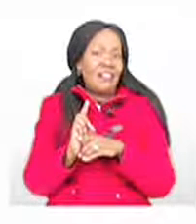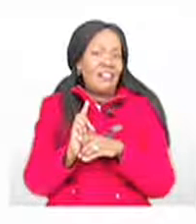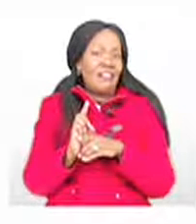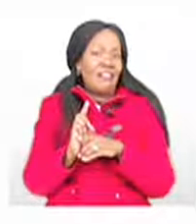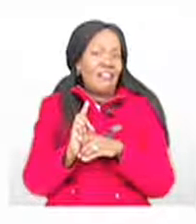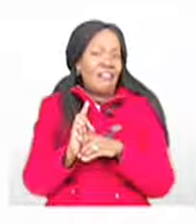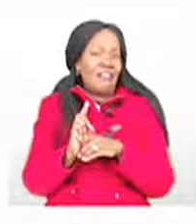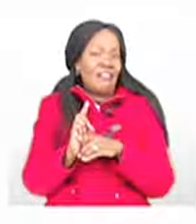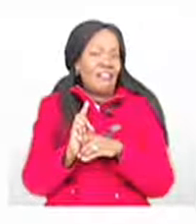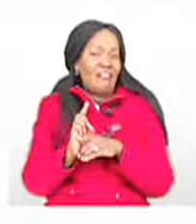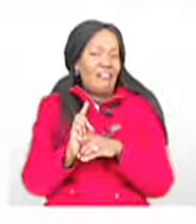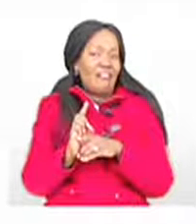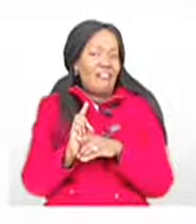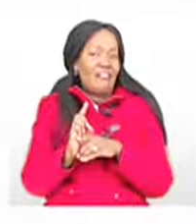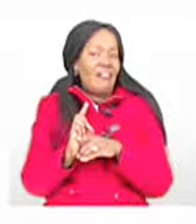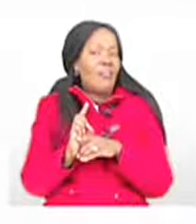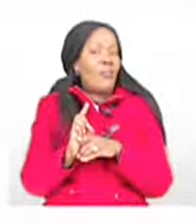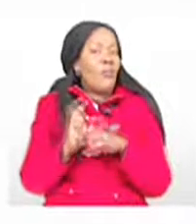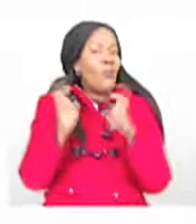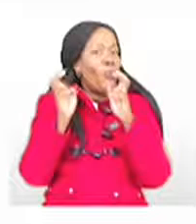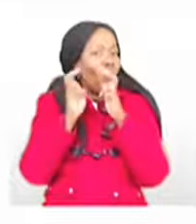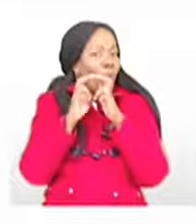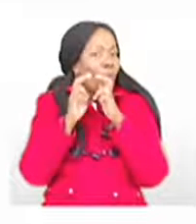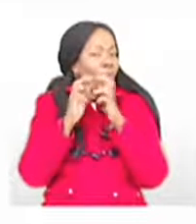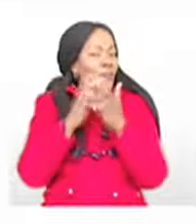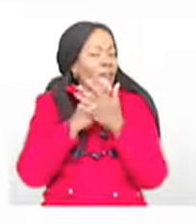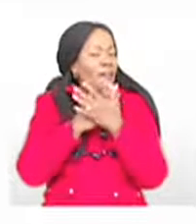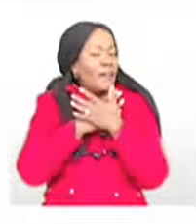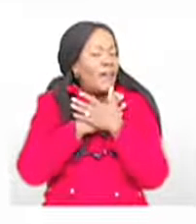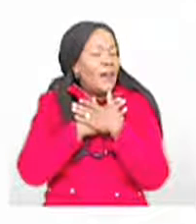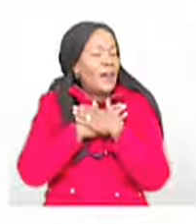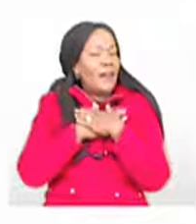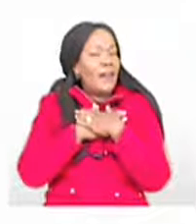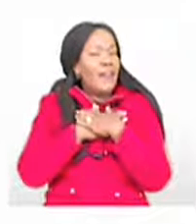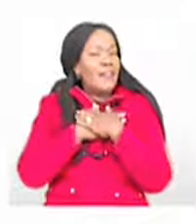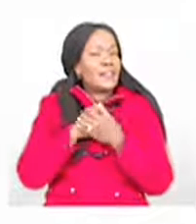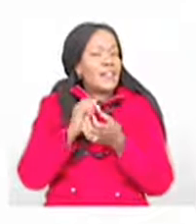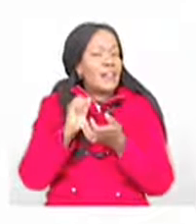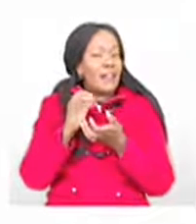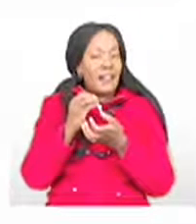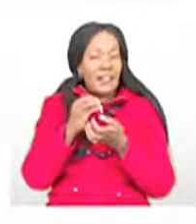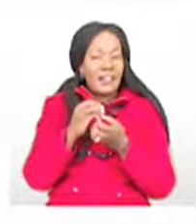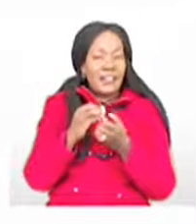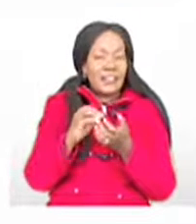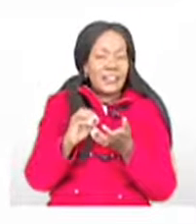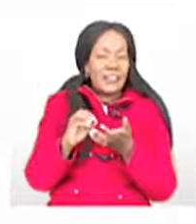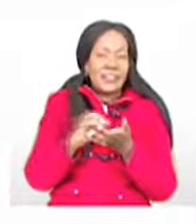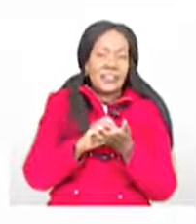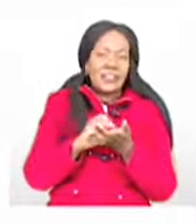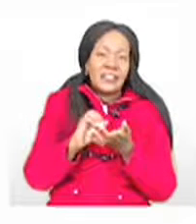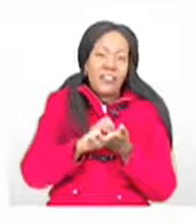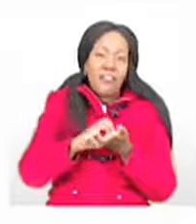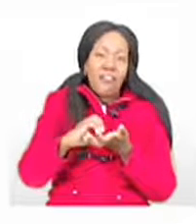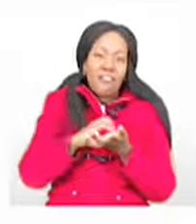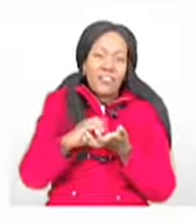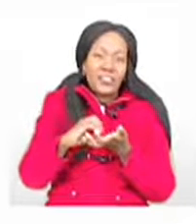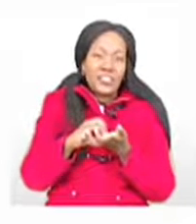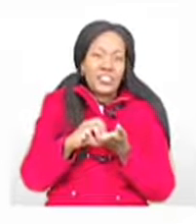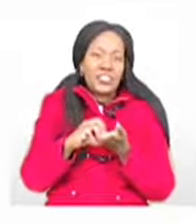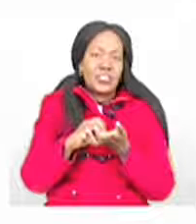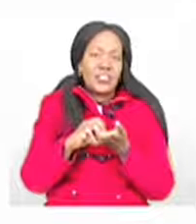mice love eating cheese. Now we need to think a little bit